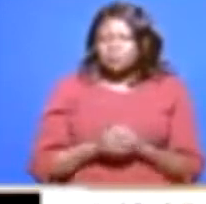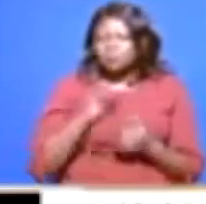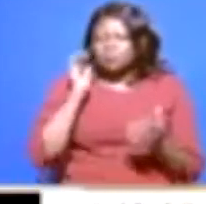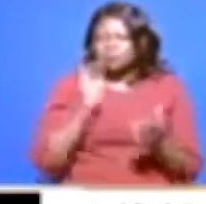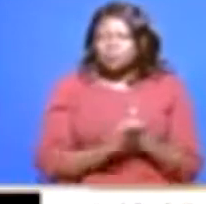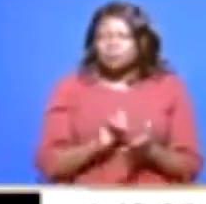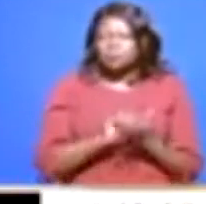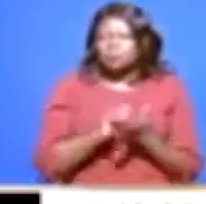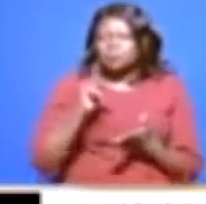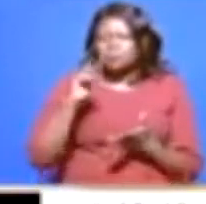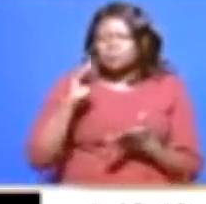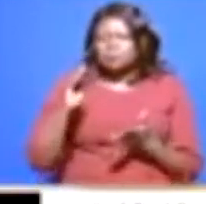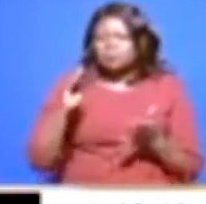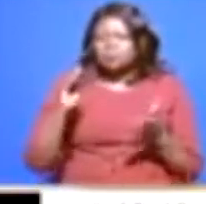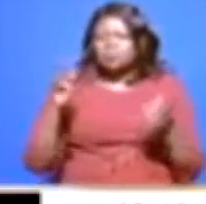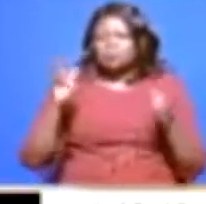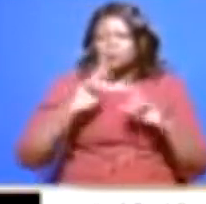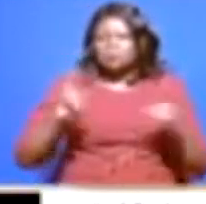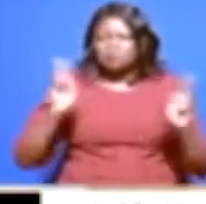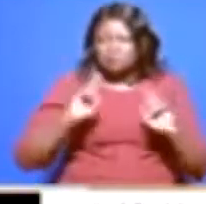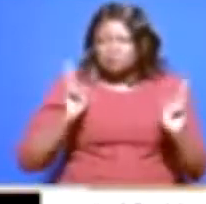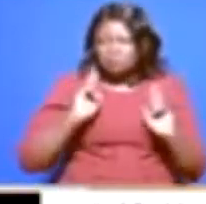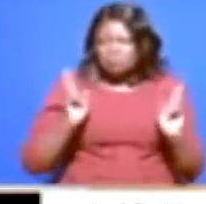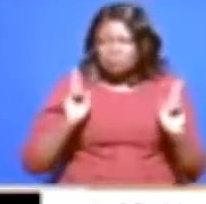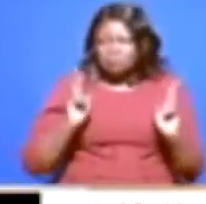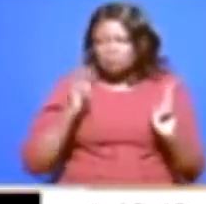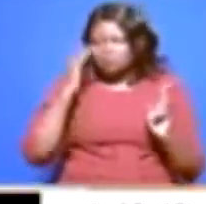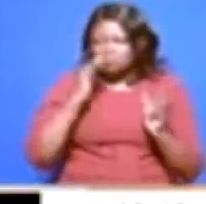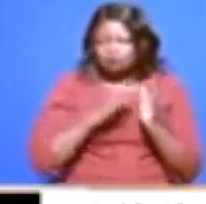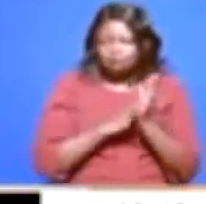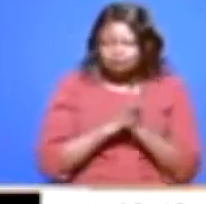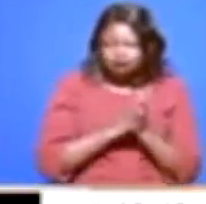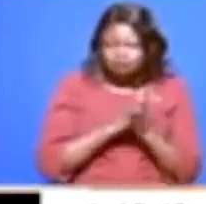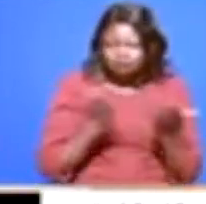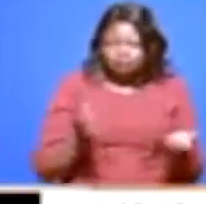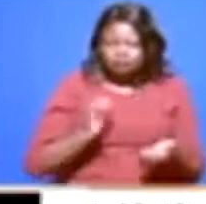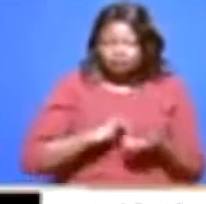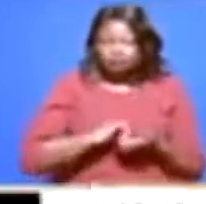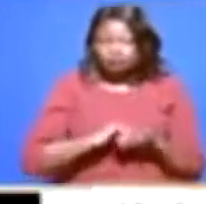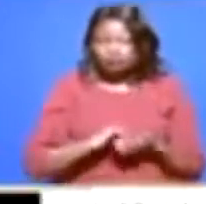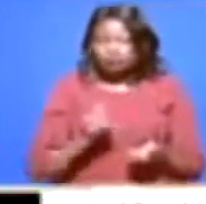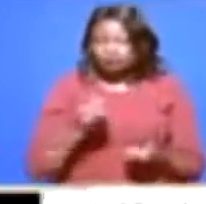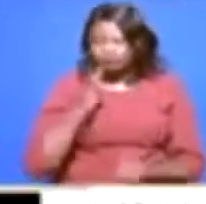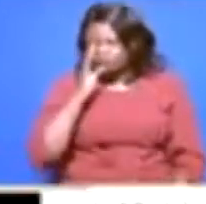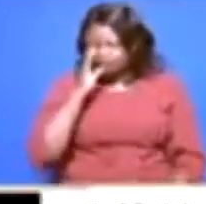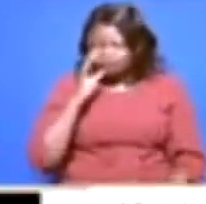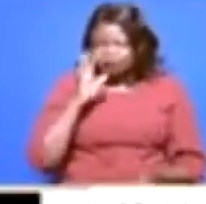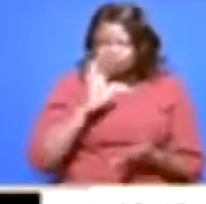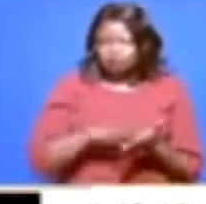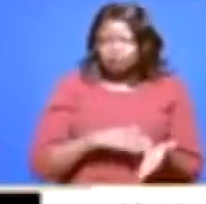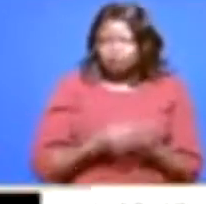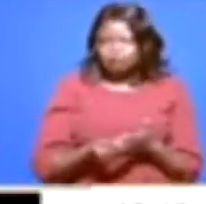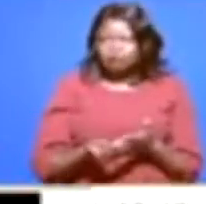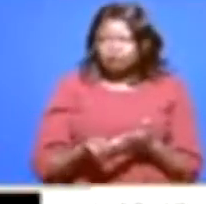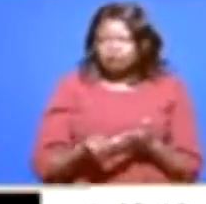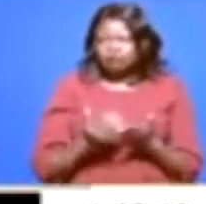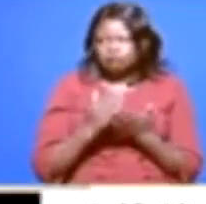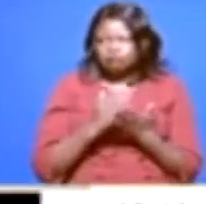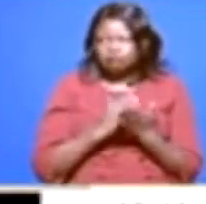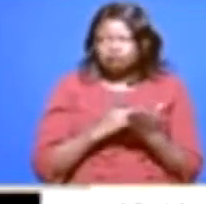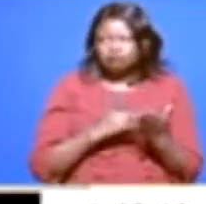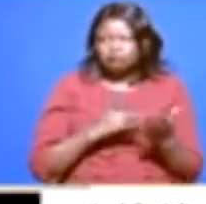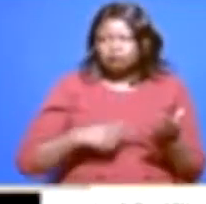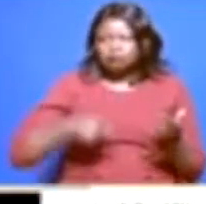for the league's return as anticipation has been rising over the federation's uncertain fixture schedule. I normally say we believe in ourselves.